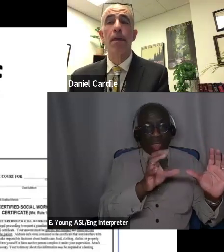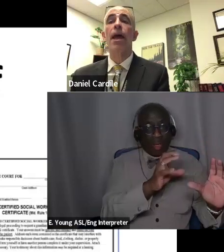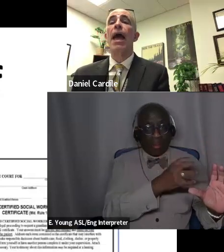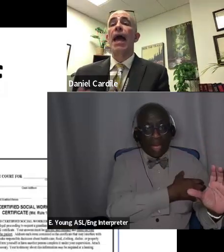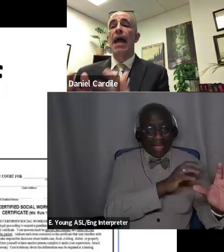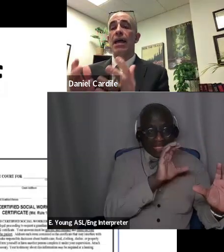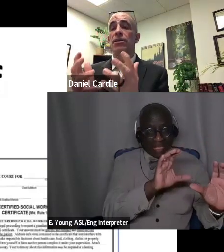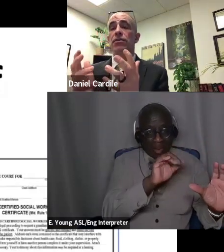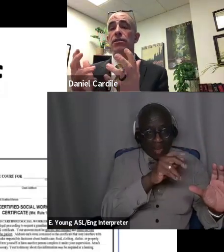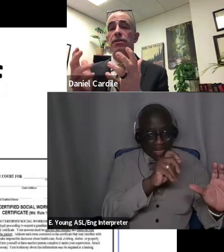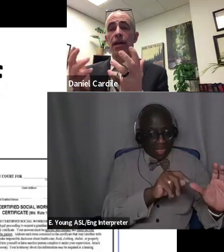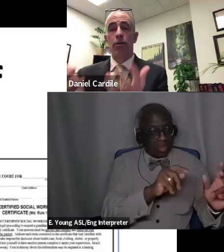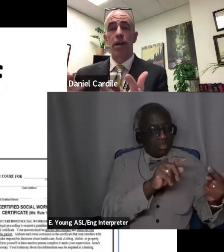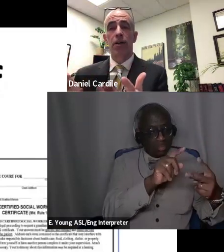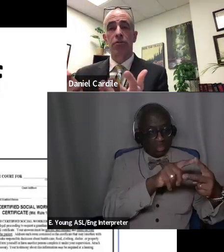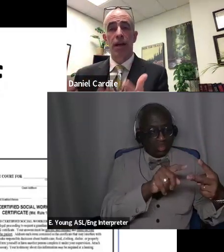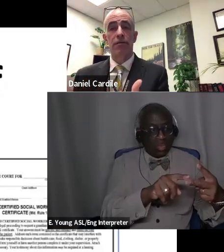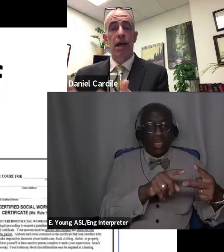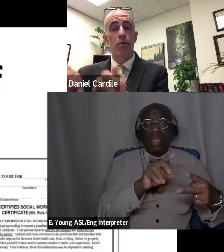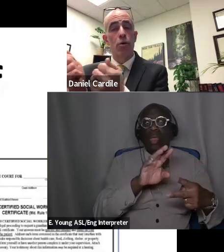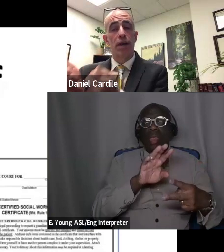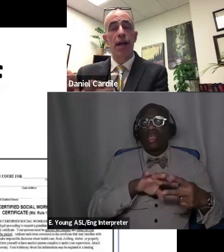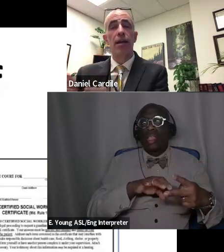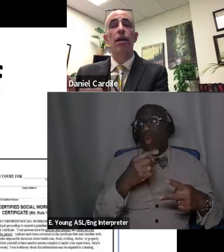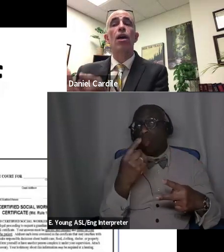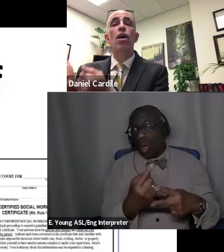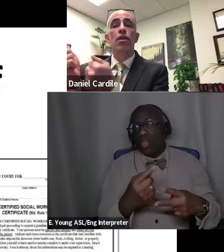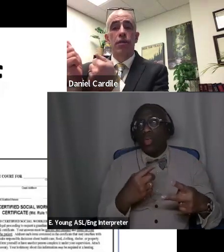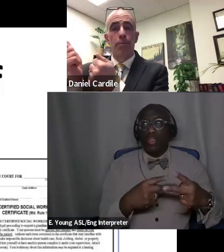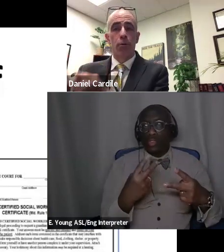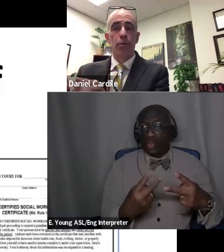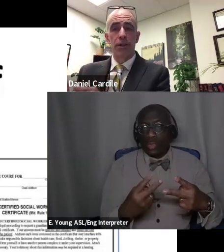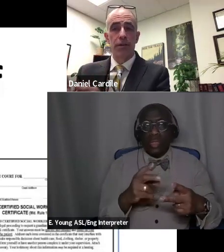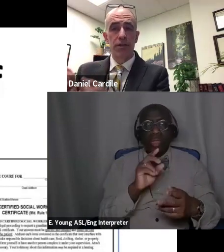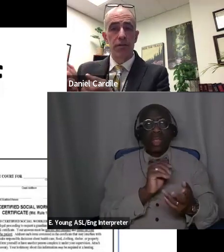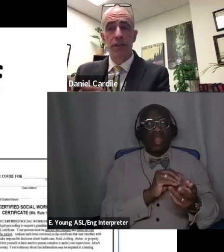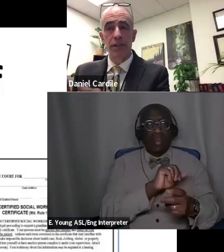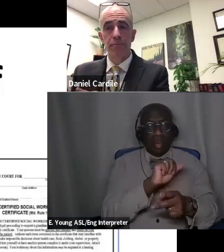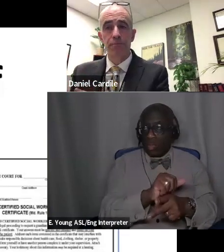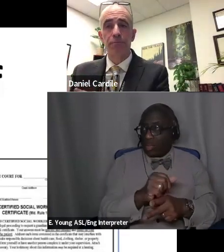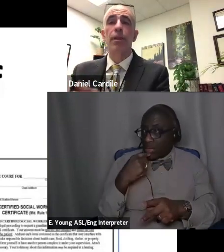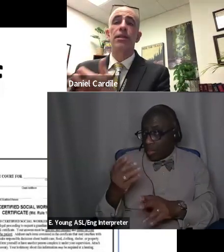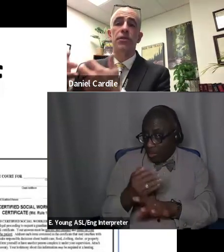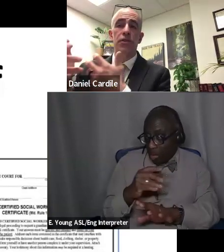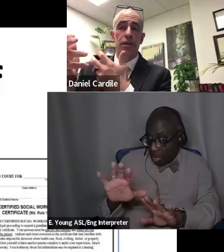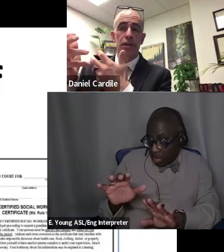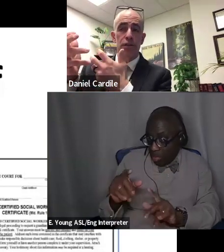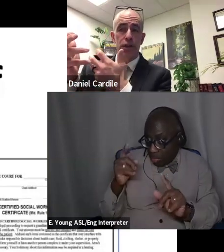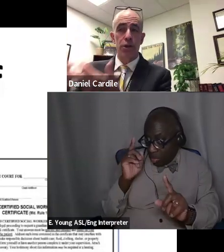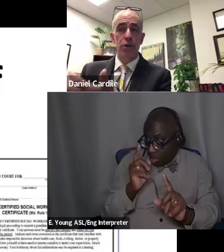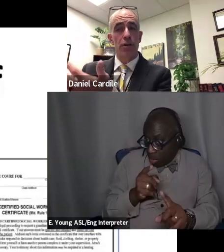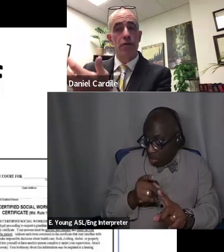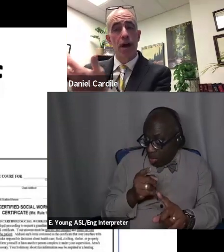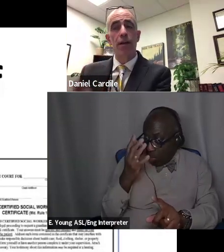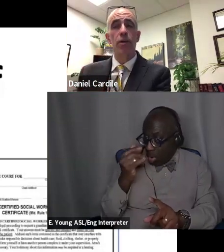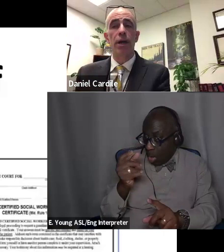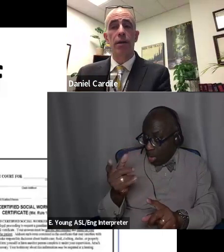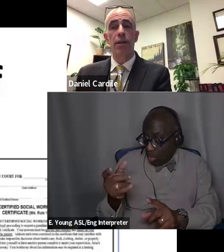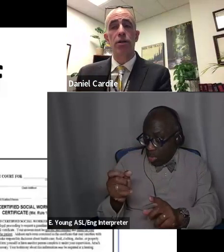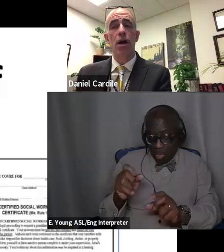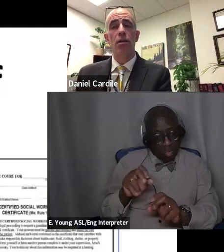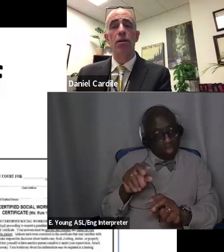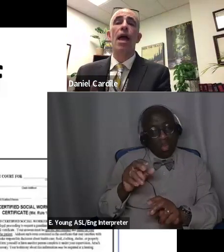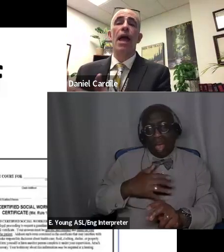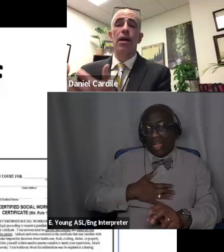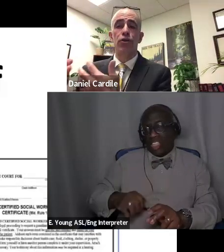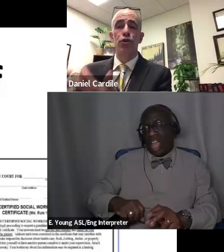appointments, and tell the doctor ahead of time, okay, the purpose of this visit is for you to evaluate